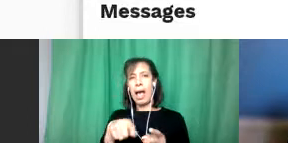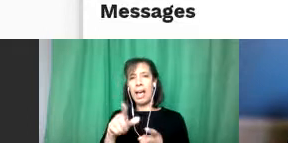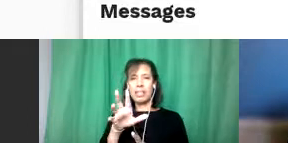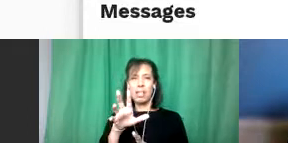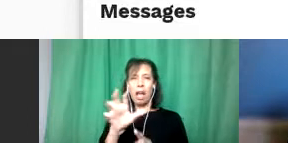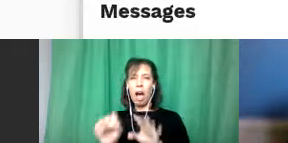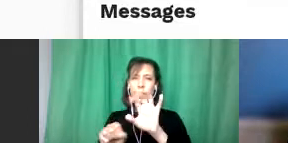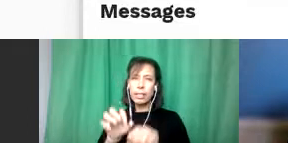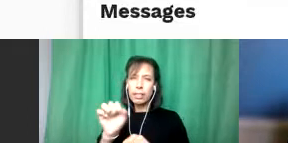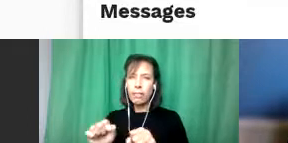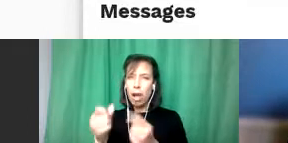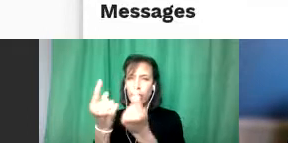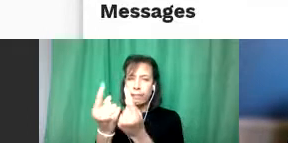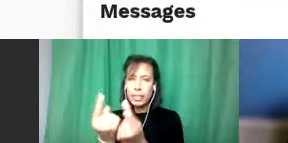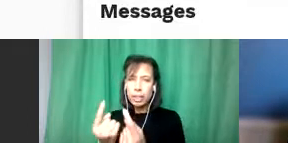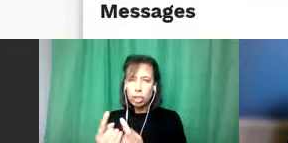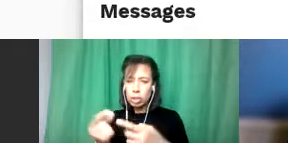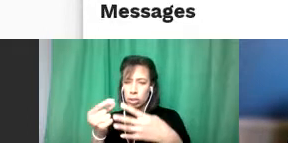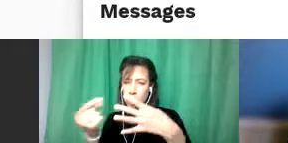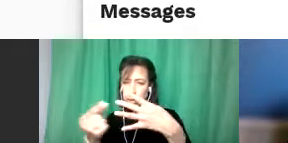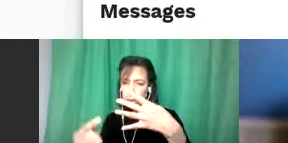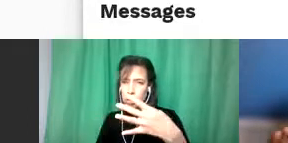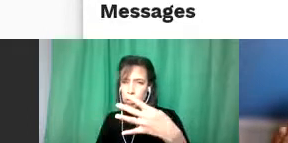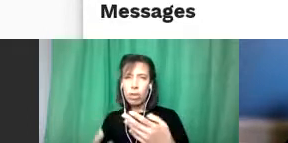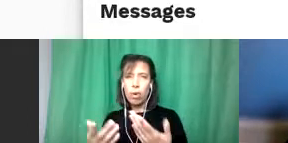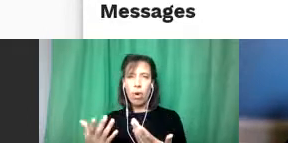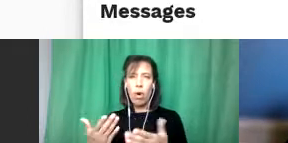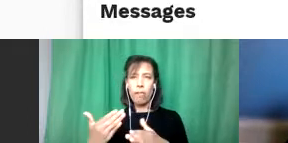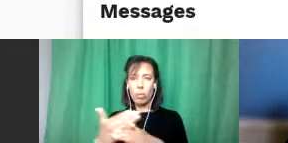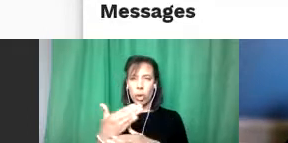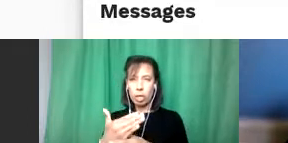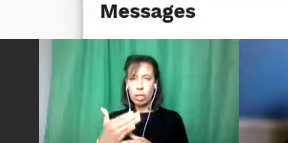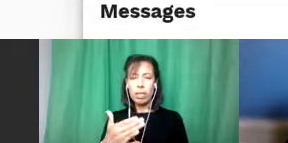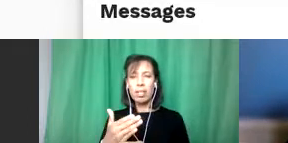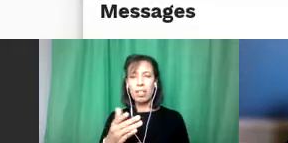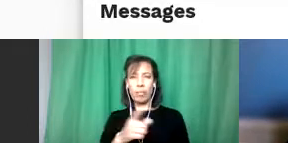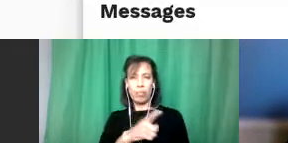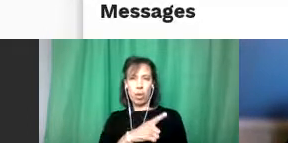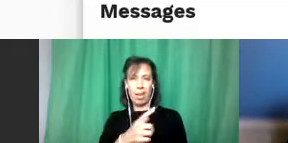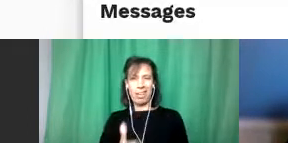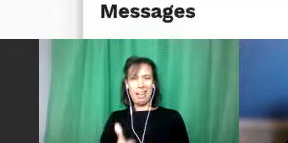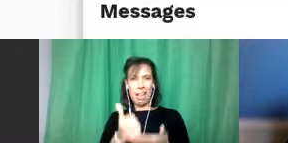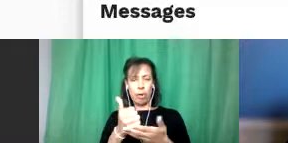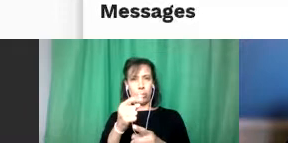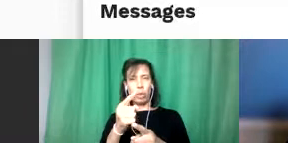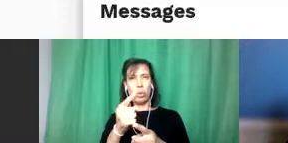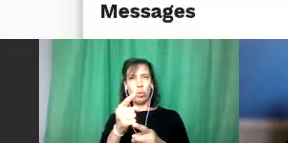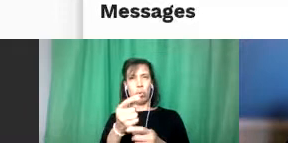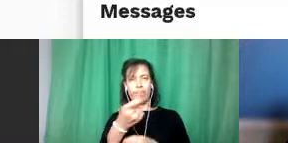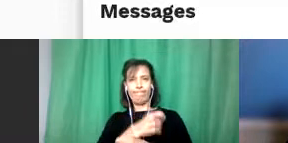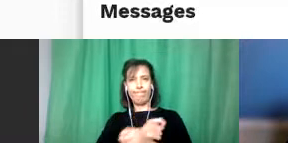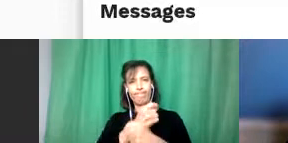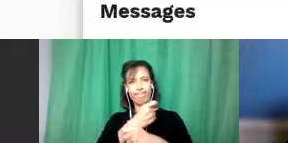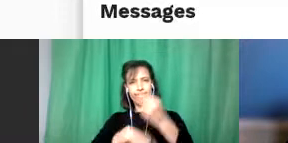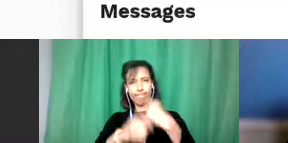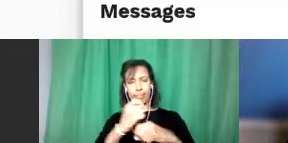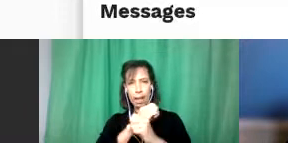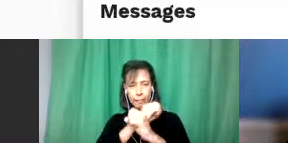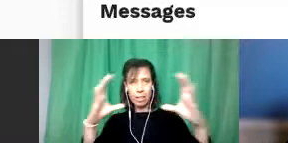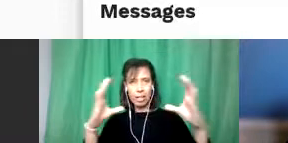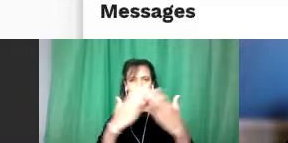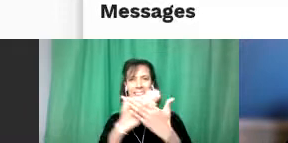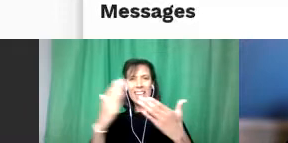them are. So you've got a really clear idea about what you've got to do for this module, what you've got to do to succeed in this